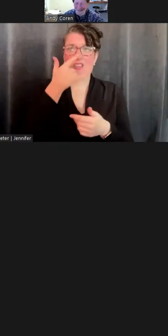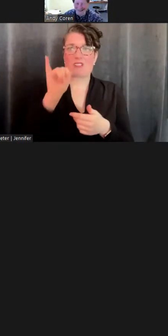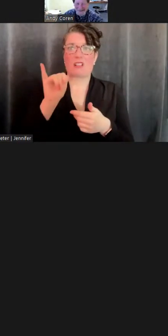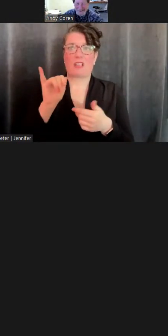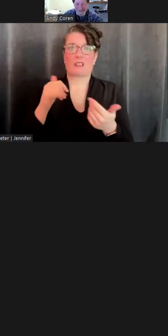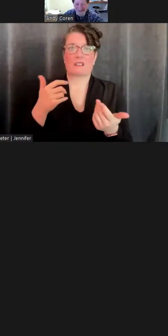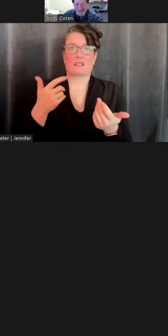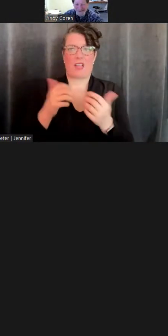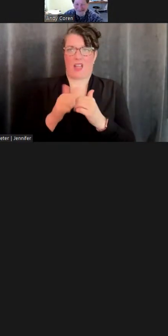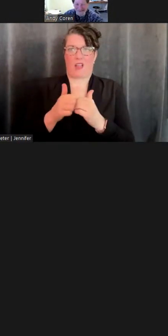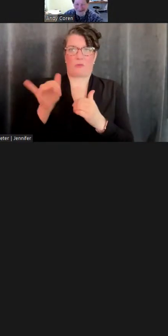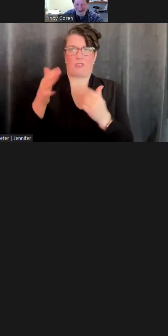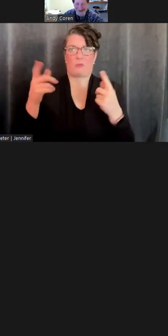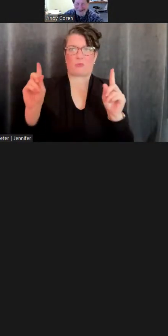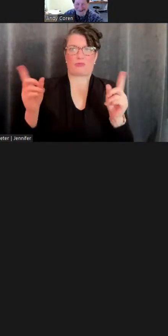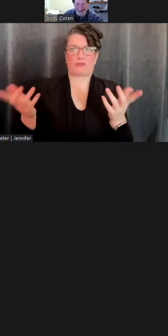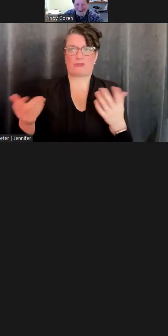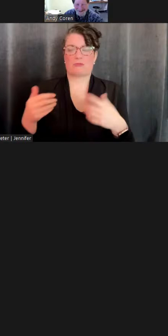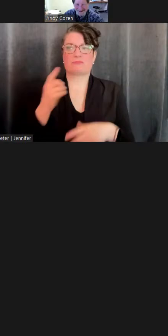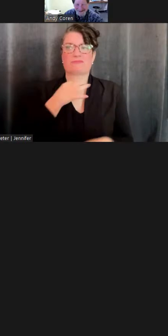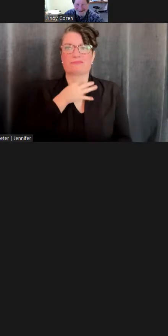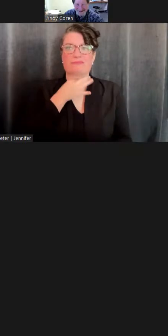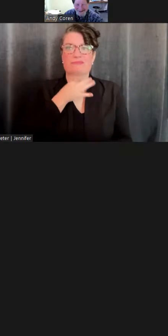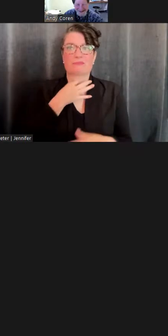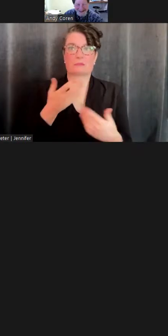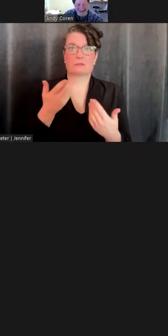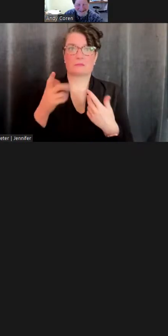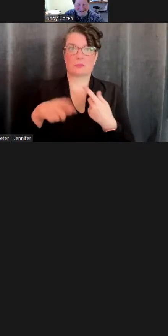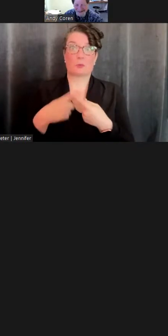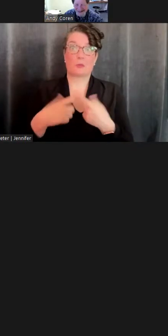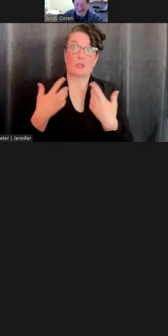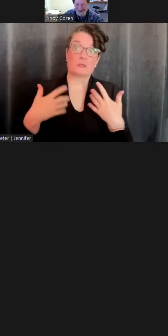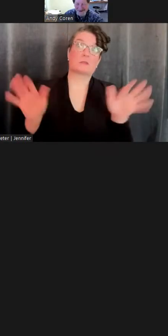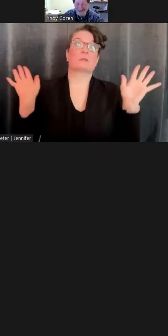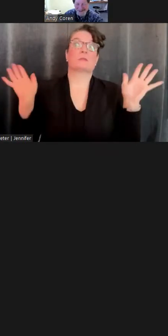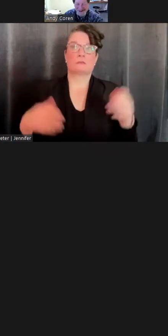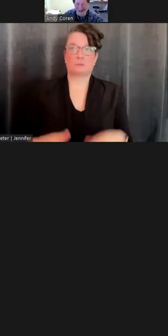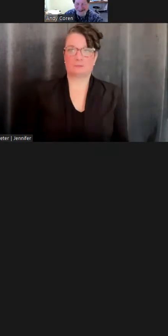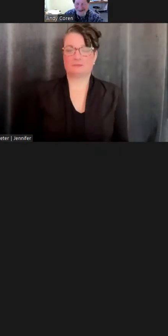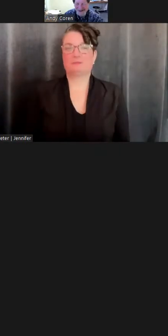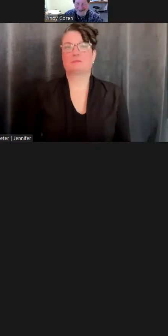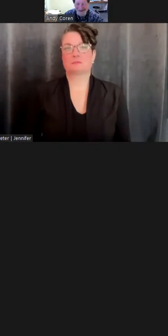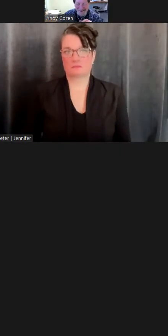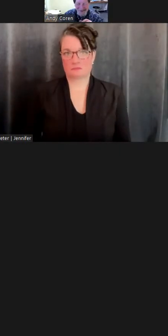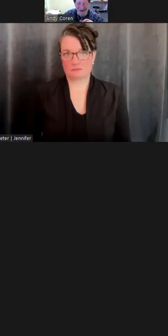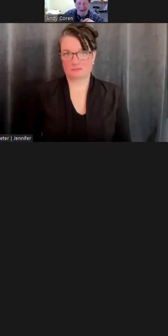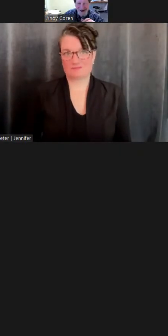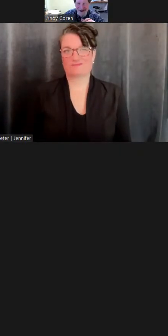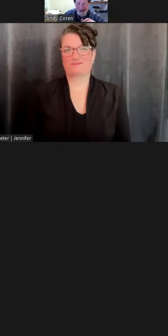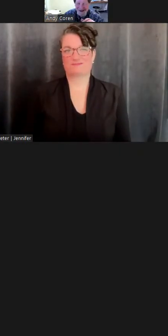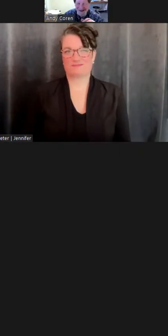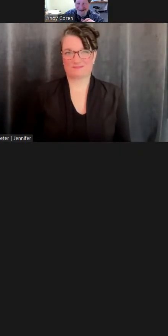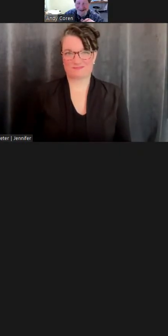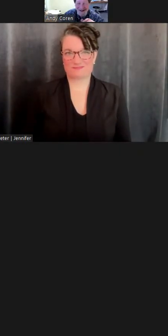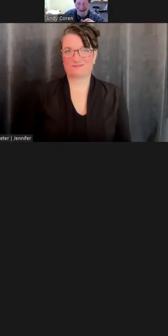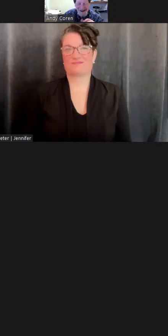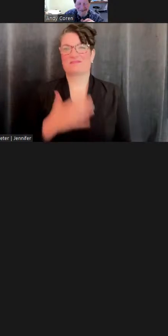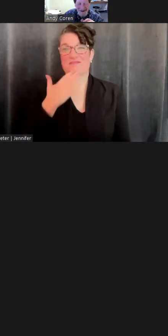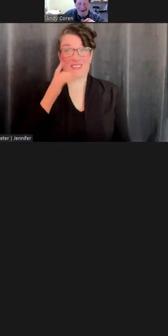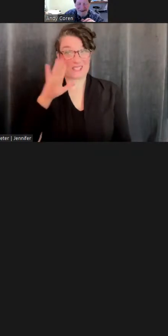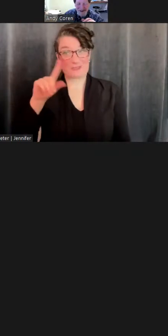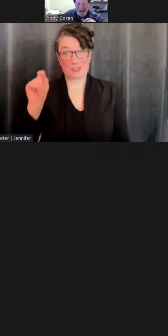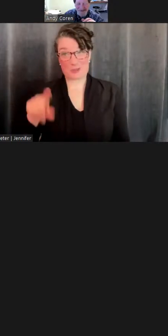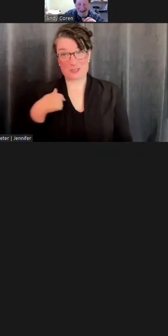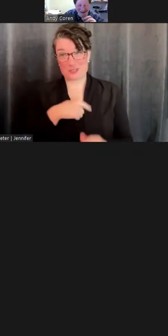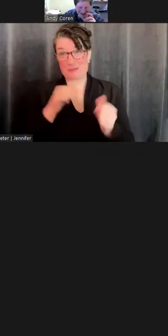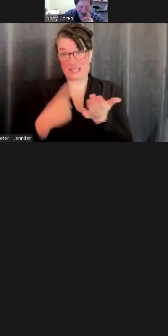just, I'm curious when the end of all of this will be. Thanks for your question, Dana. We could talk about it. We